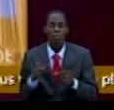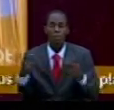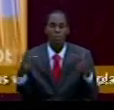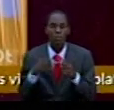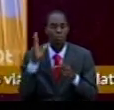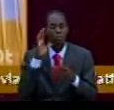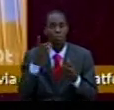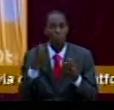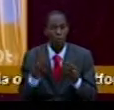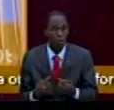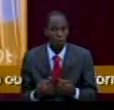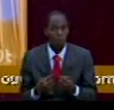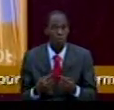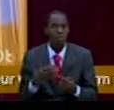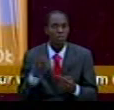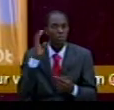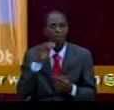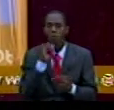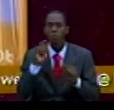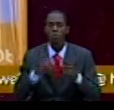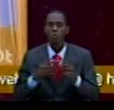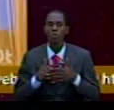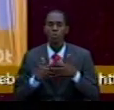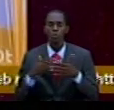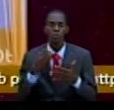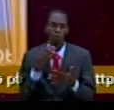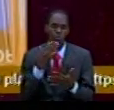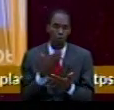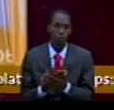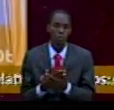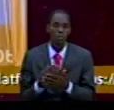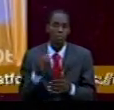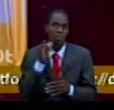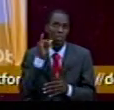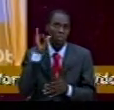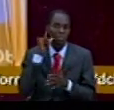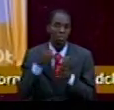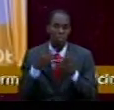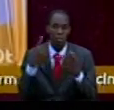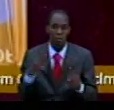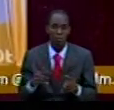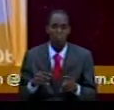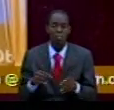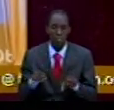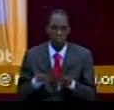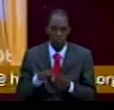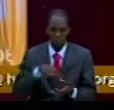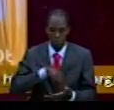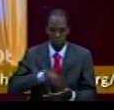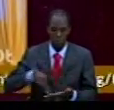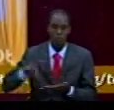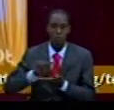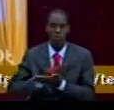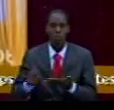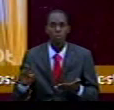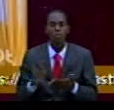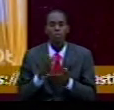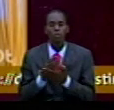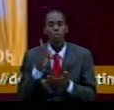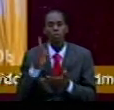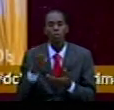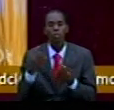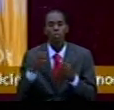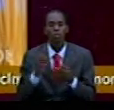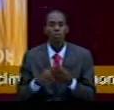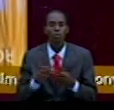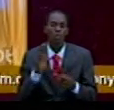this, I will not breathe well. Yesterday it happened. Even since this week, it has been happening to me. Someone close to me, when I had the